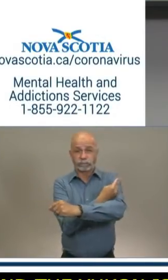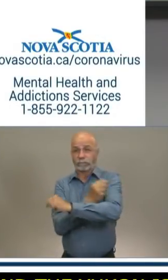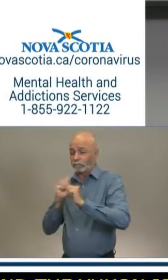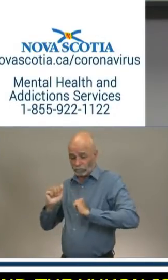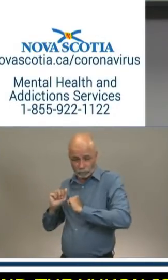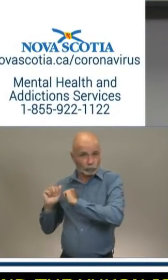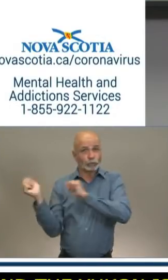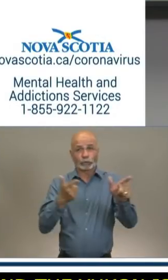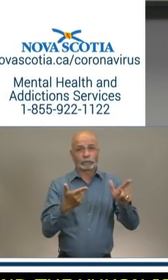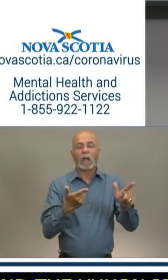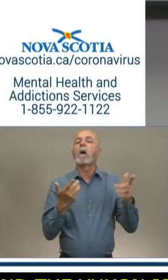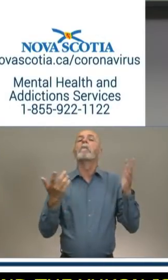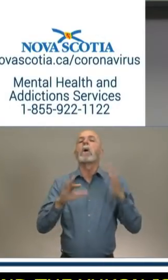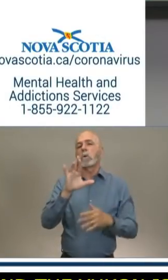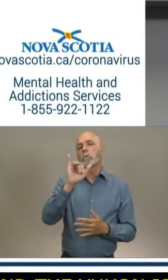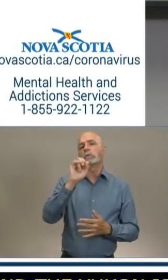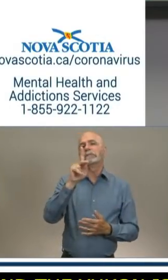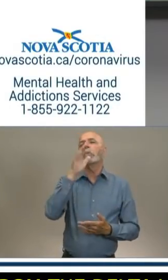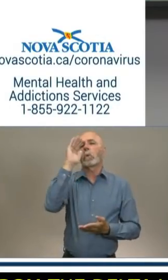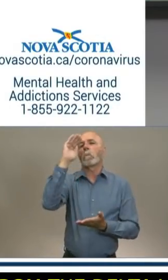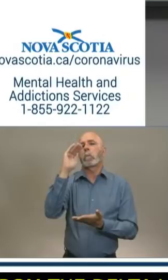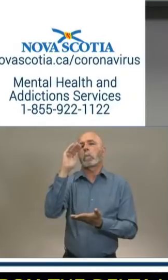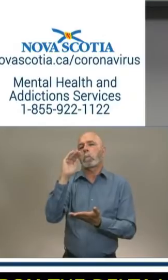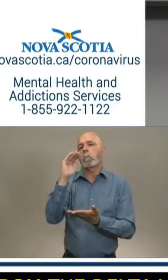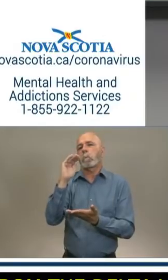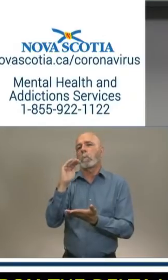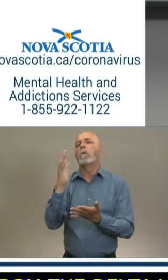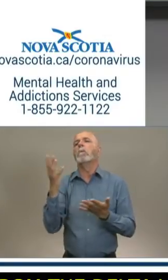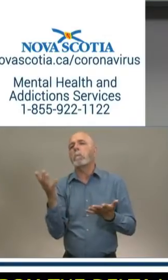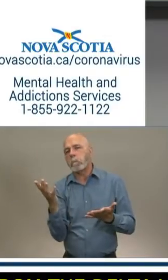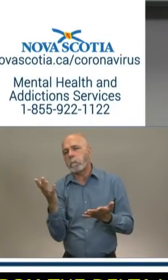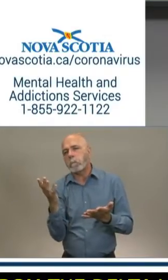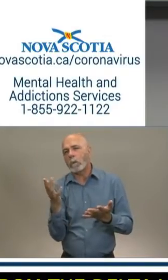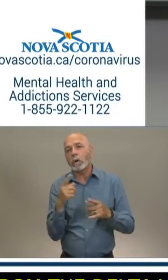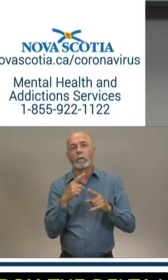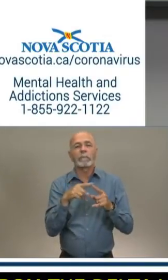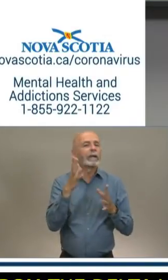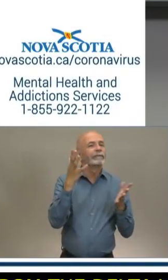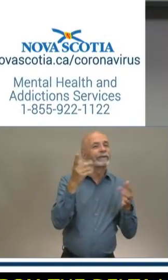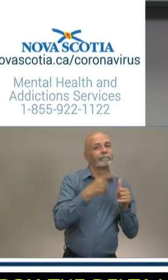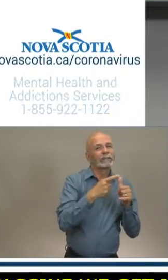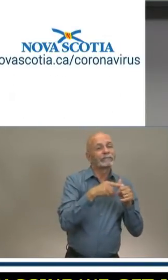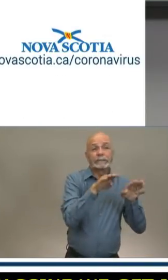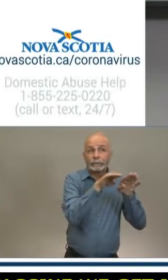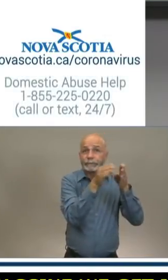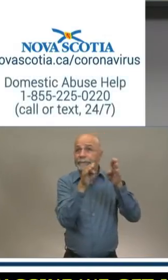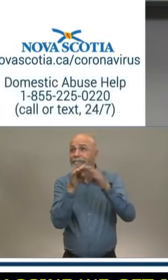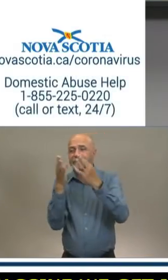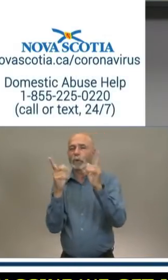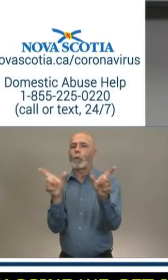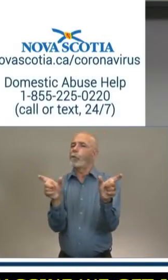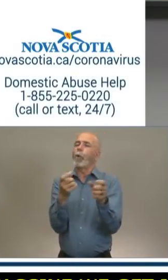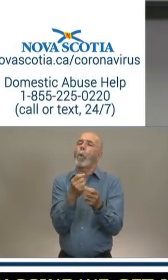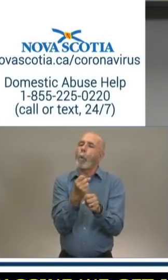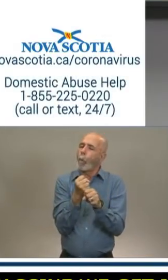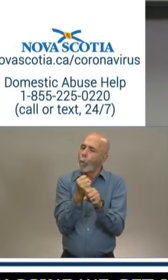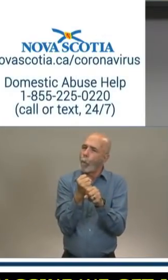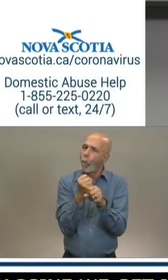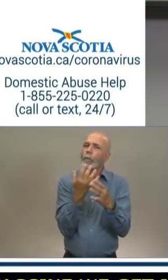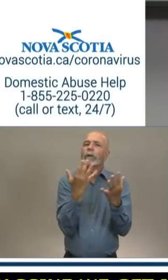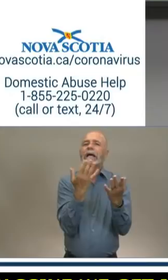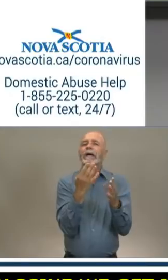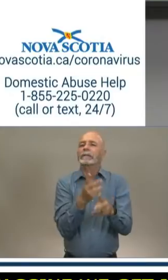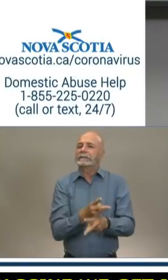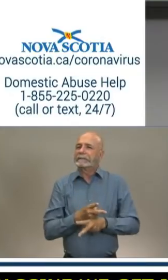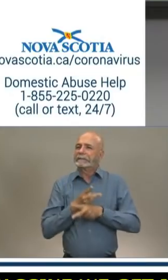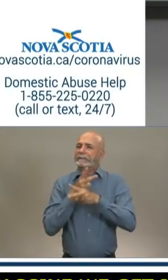But our reopening progress must be careful and steady. As of today, 71.9% of all Nova Scotians